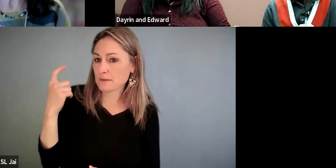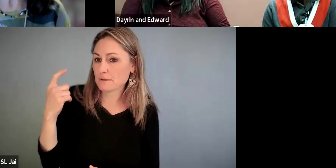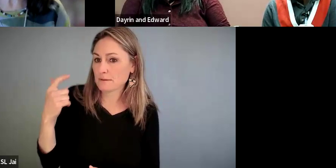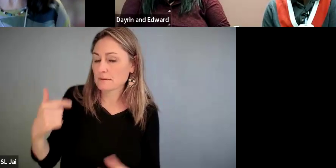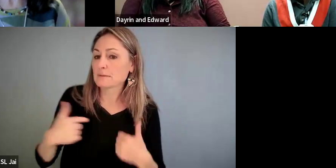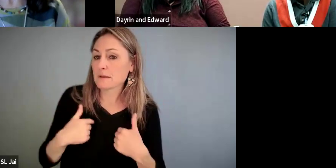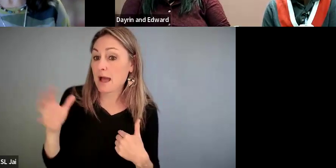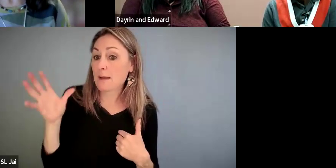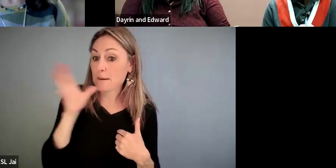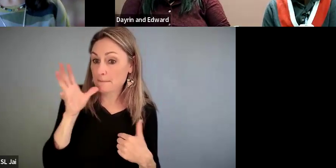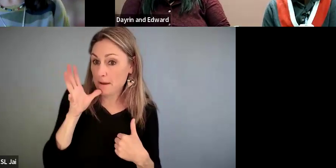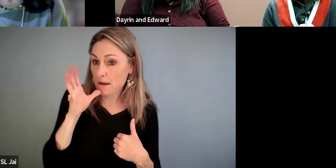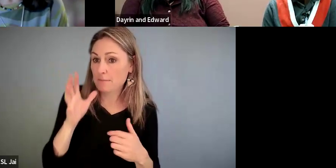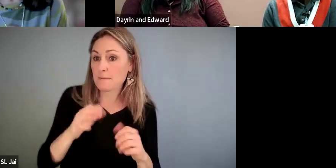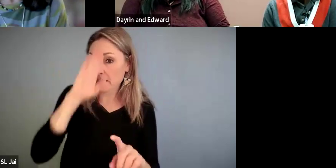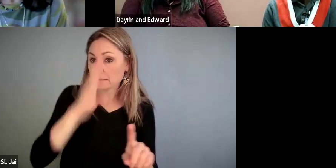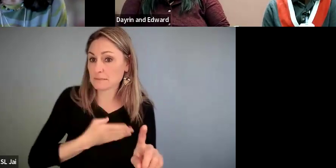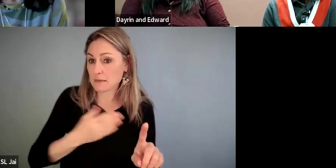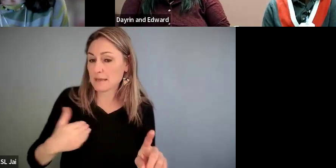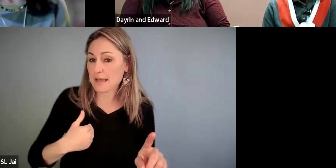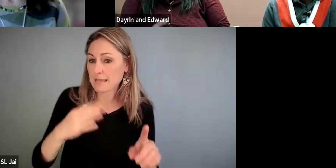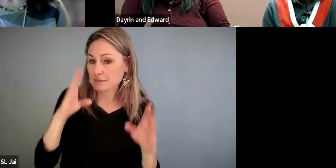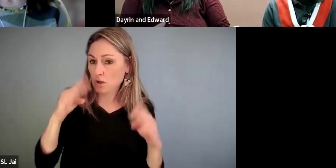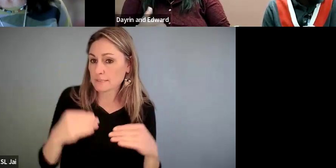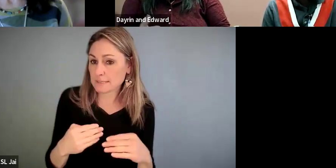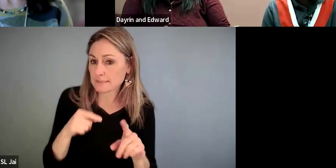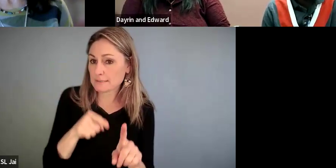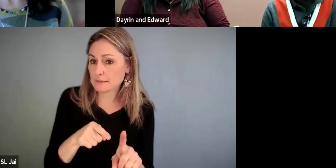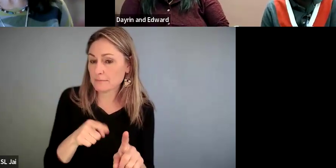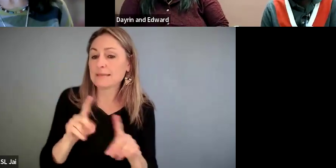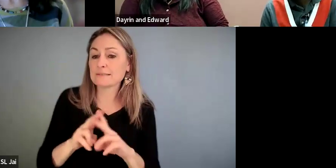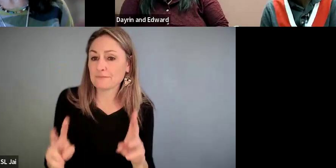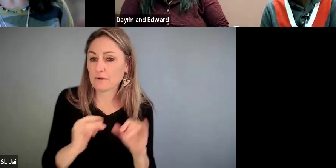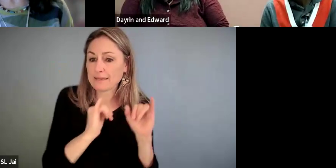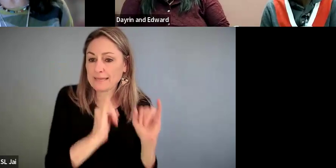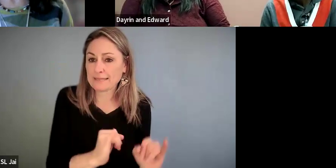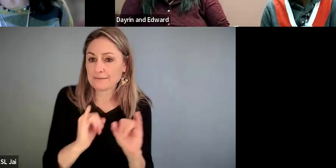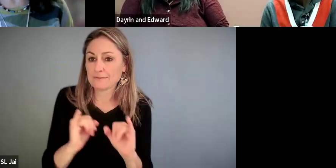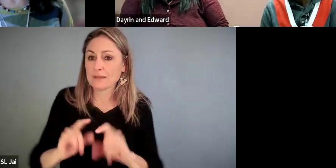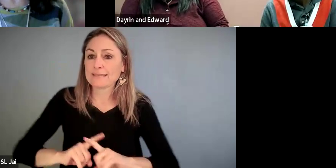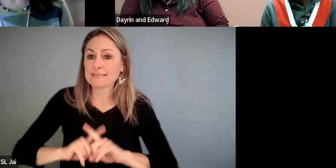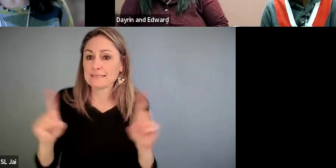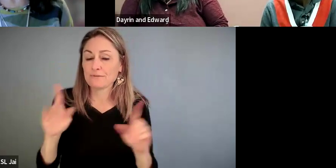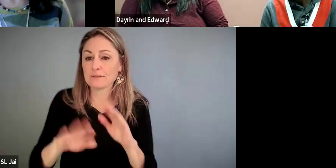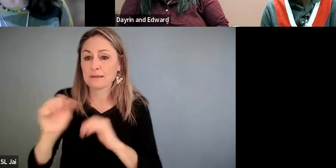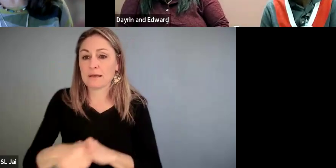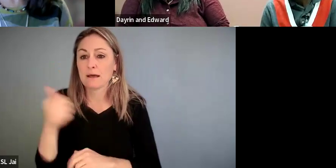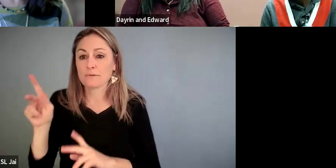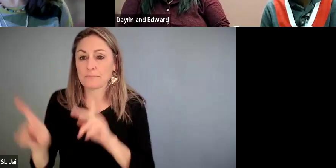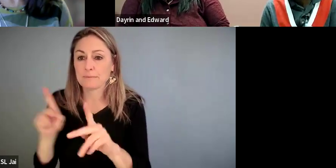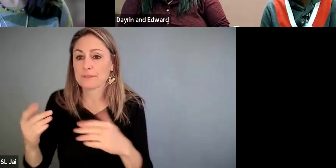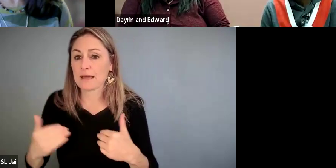being a mom with a son with autism is individual from other person that has